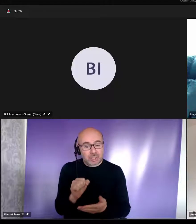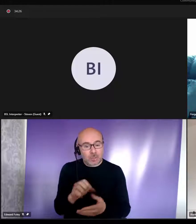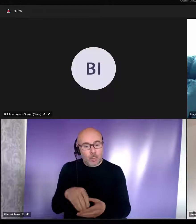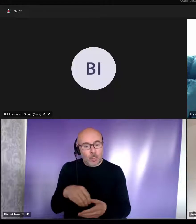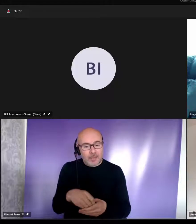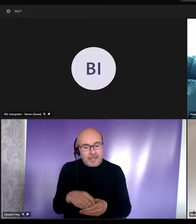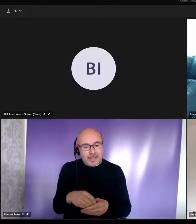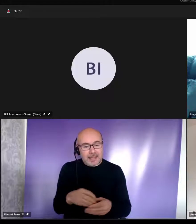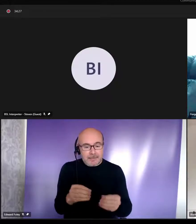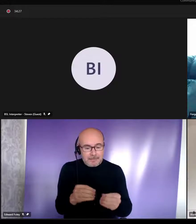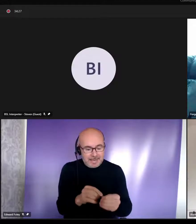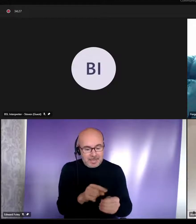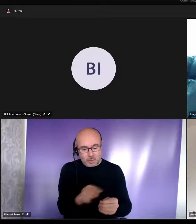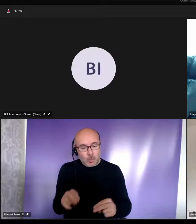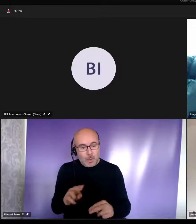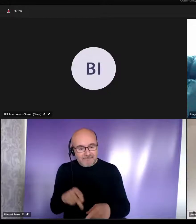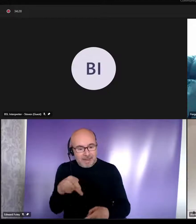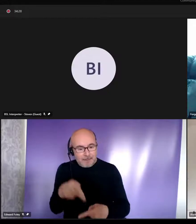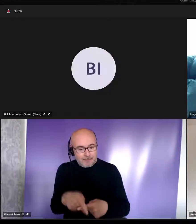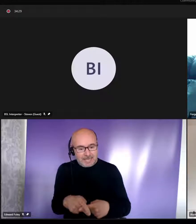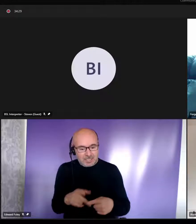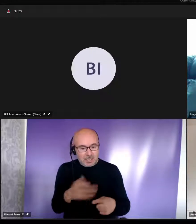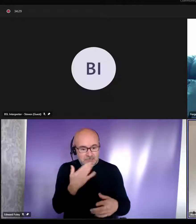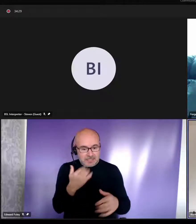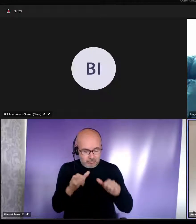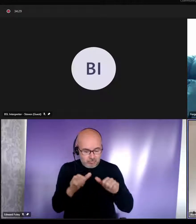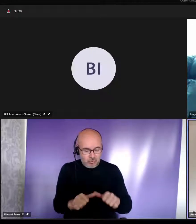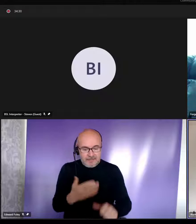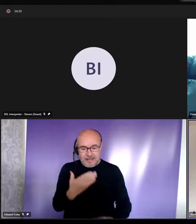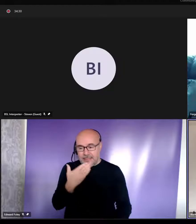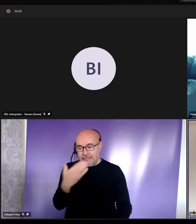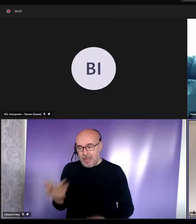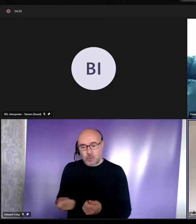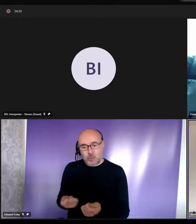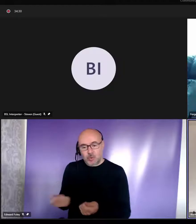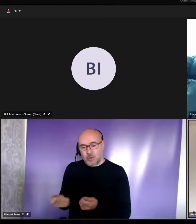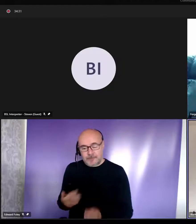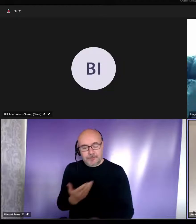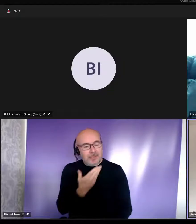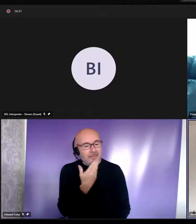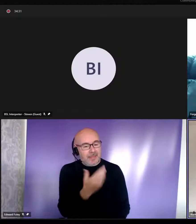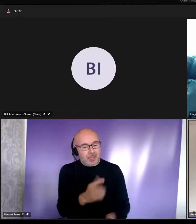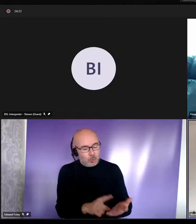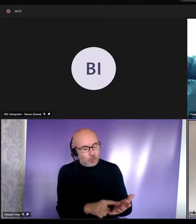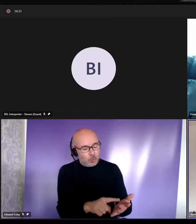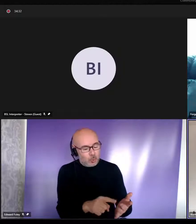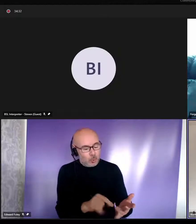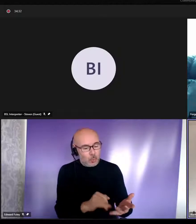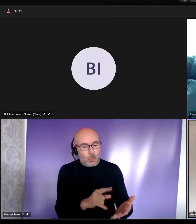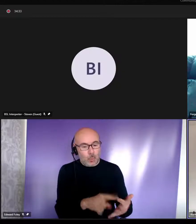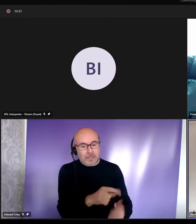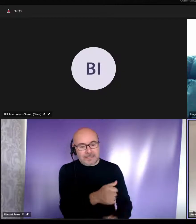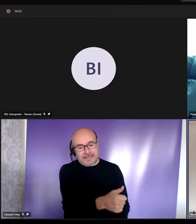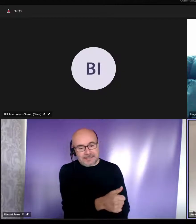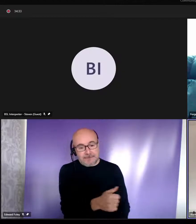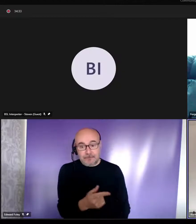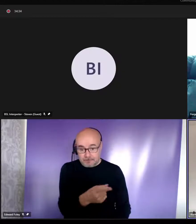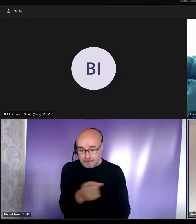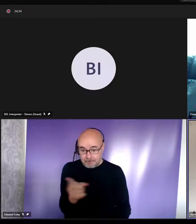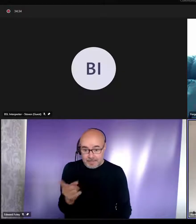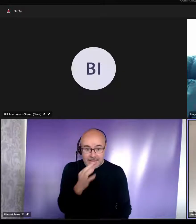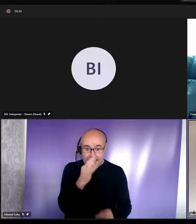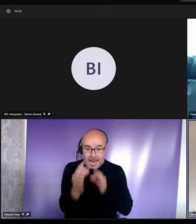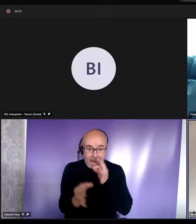through to F are approved. Thank you, Chair. Thank you, Louise. Any questions on this agenda